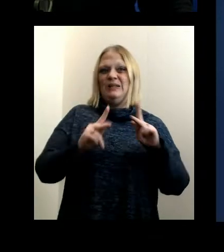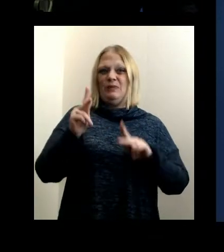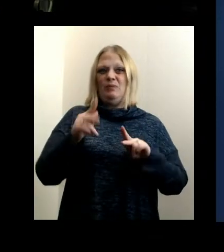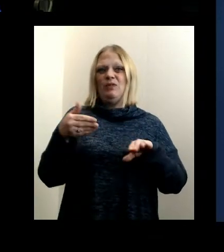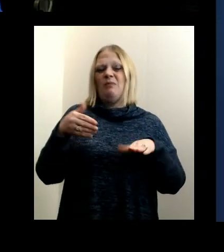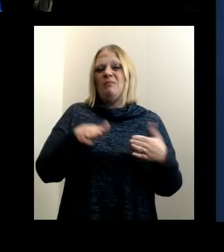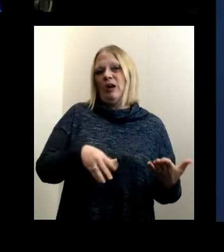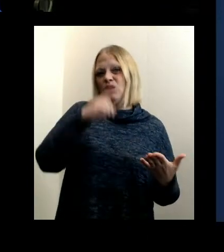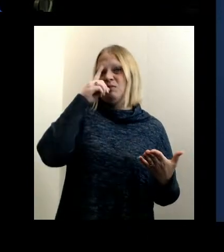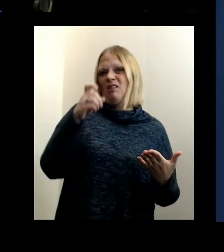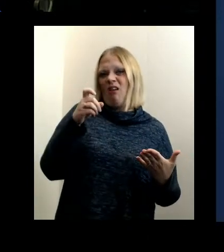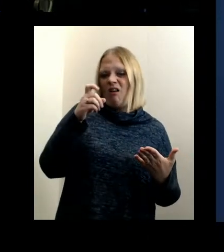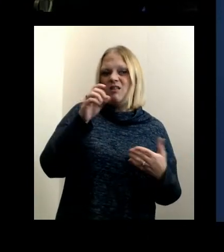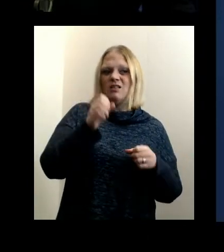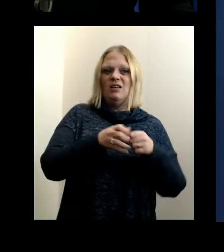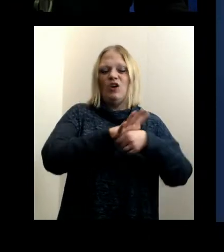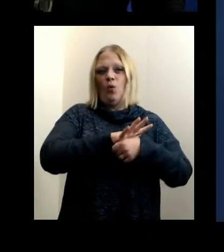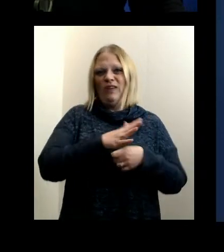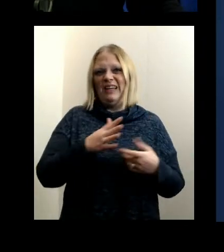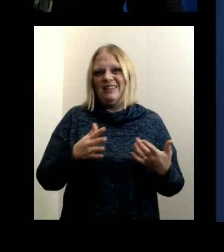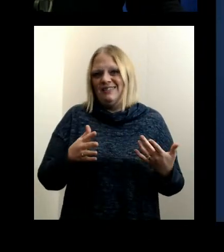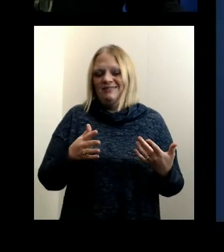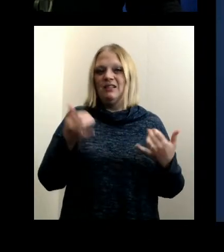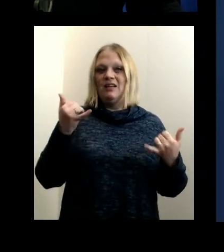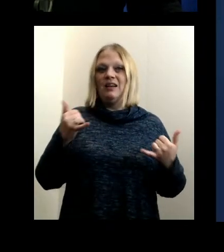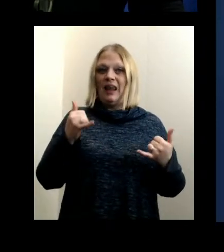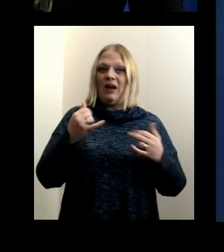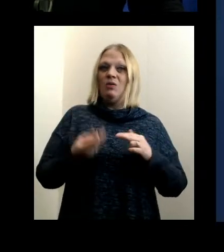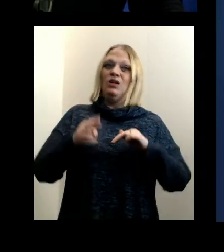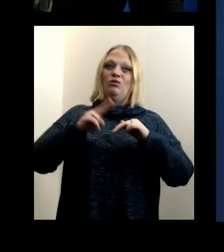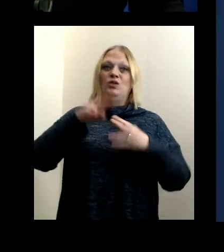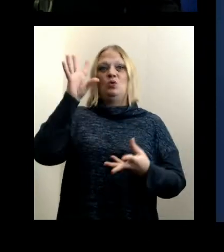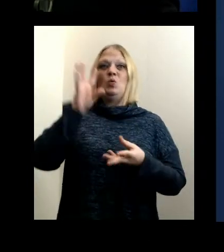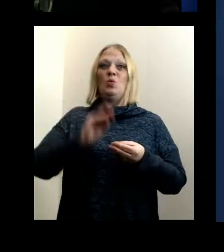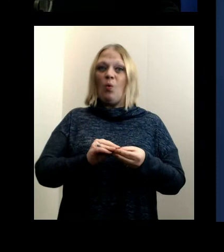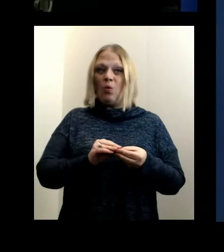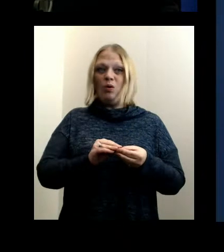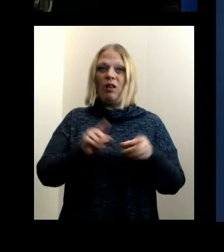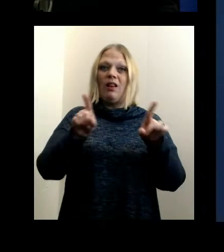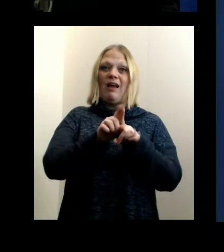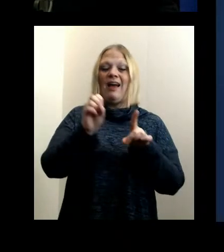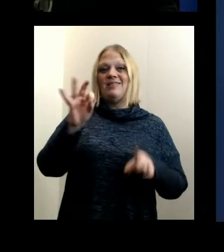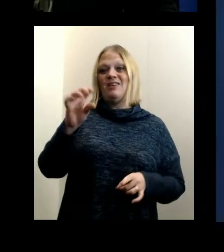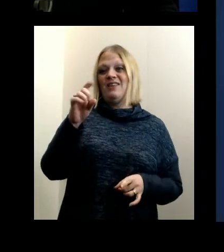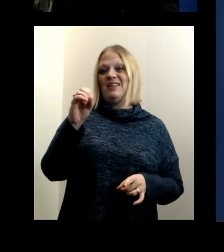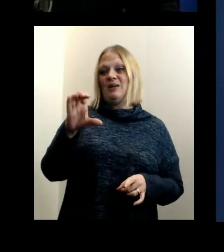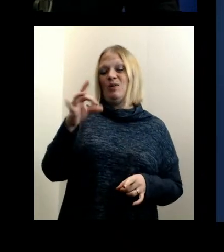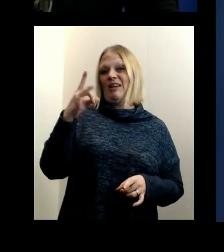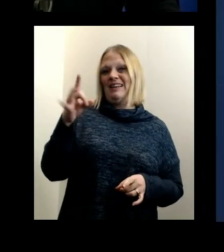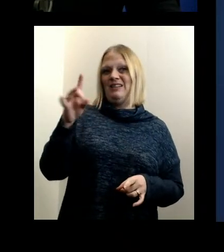as a result of COVID-19 and has now increased the total amount as of December 18th to